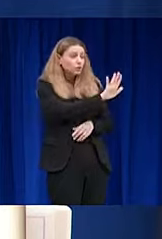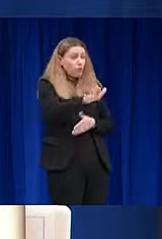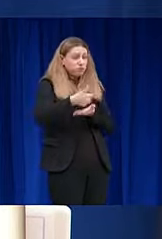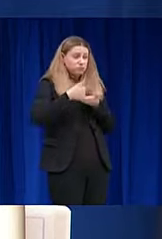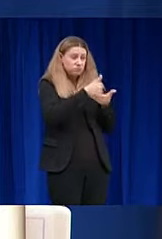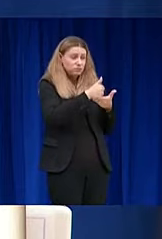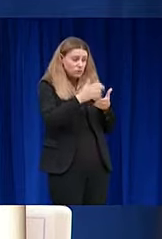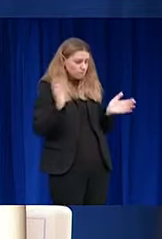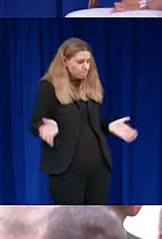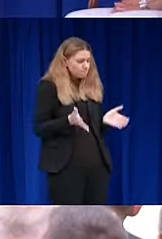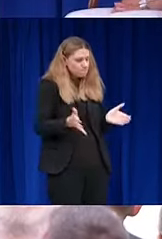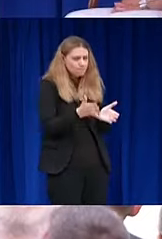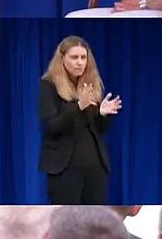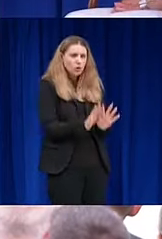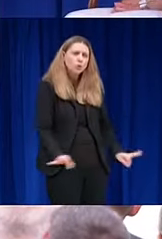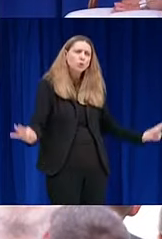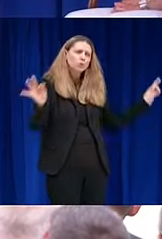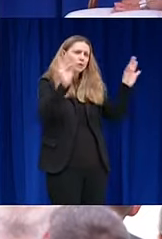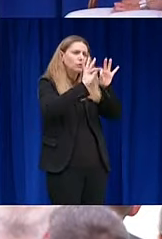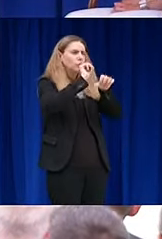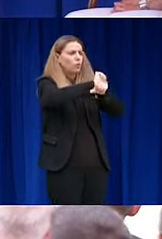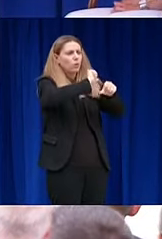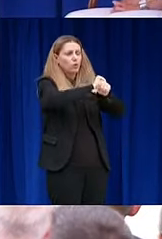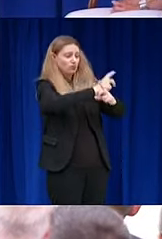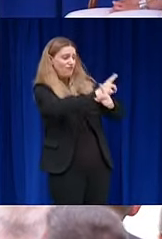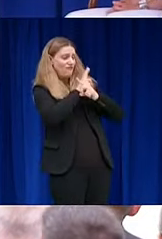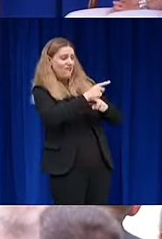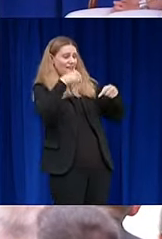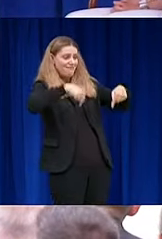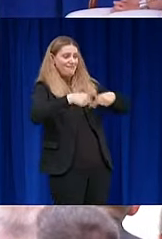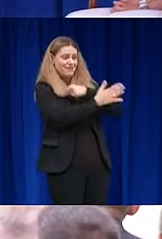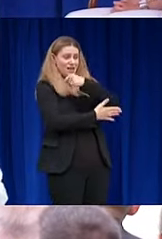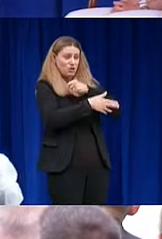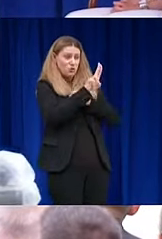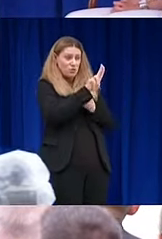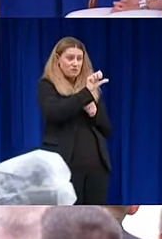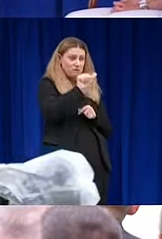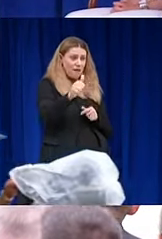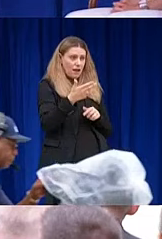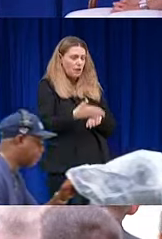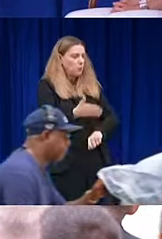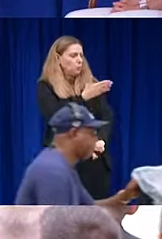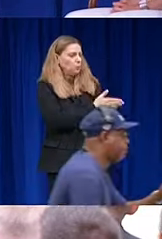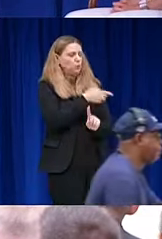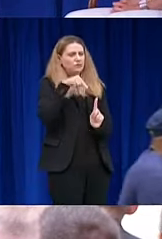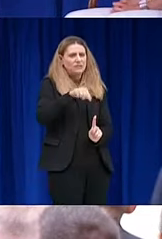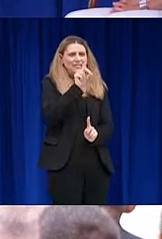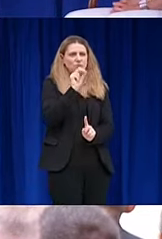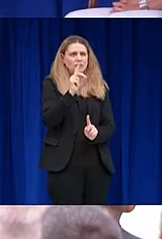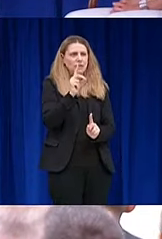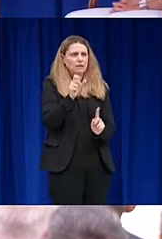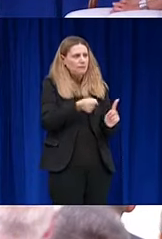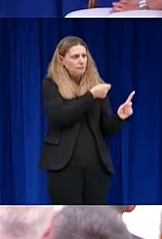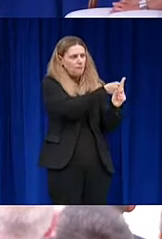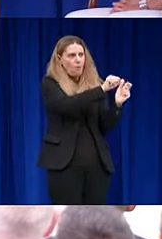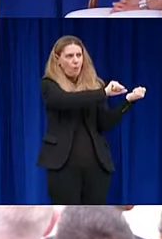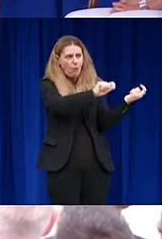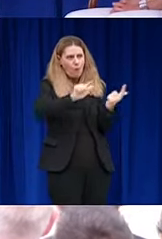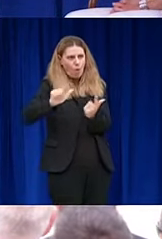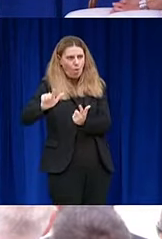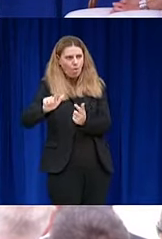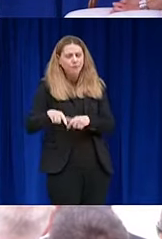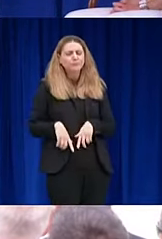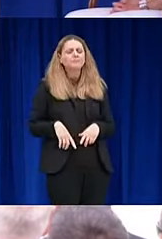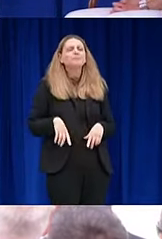of defending the nation helps make the department a better place for all. As Deputy Secretary Hicks